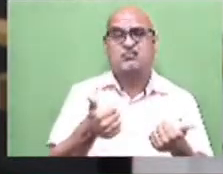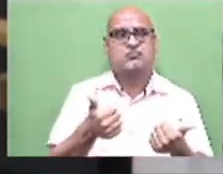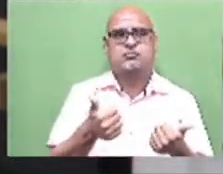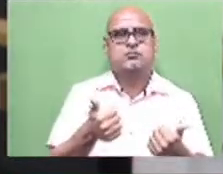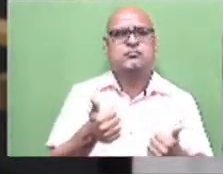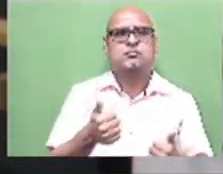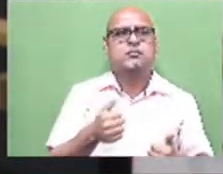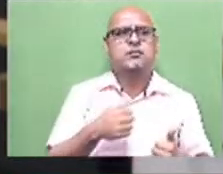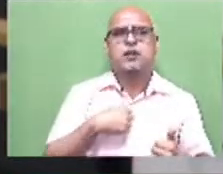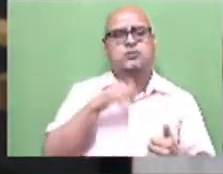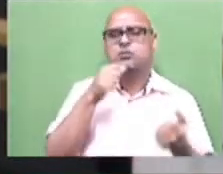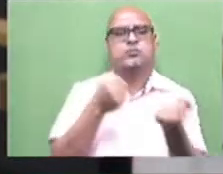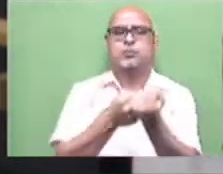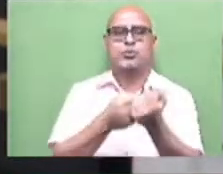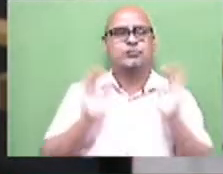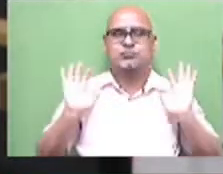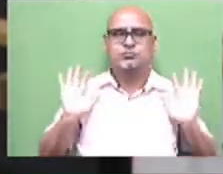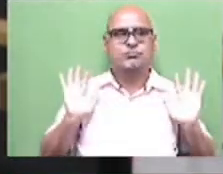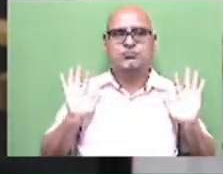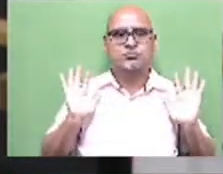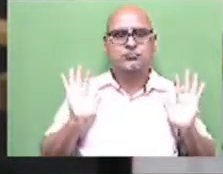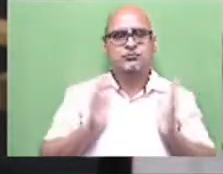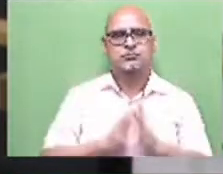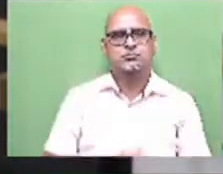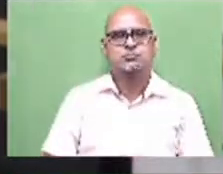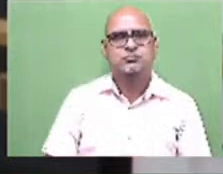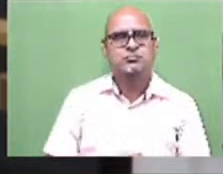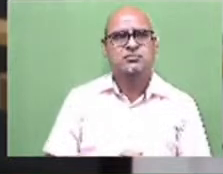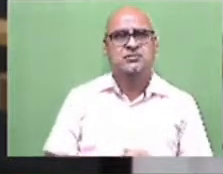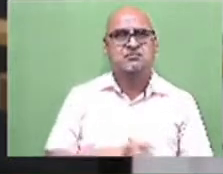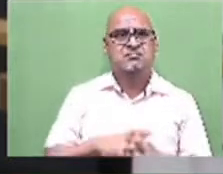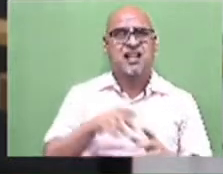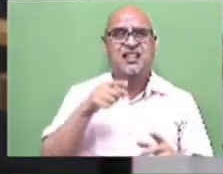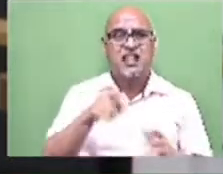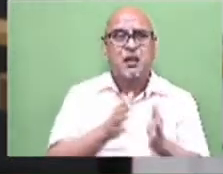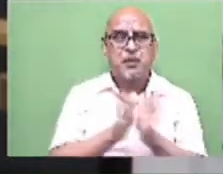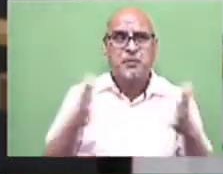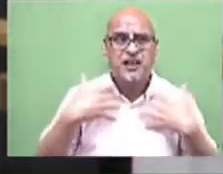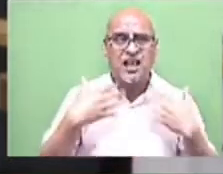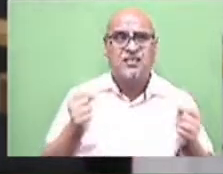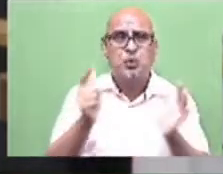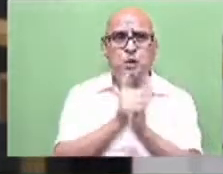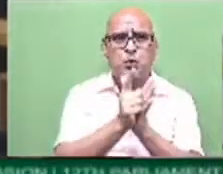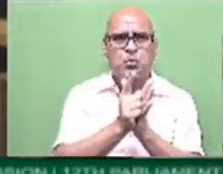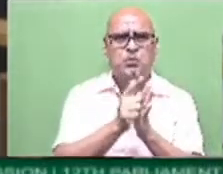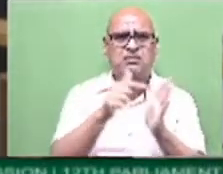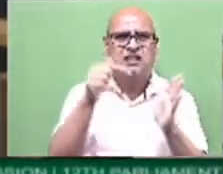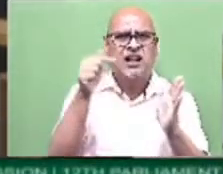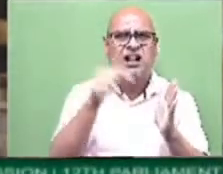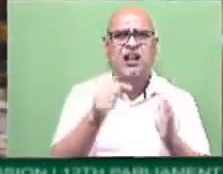piece of law that has several defects of which I have outlined. And I thank you very much, Madam President.